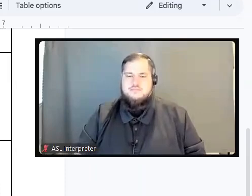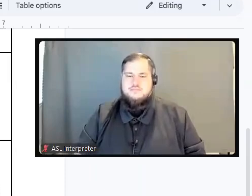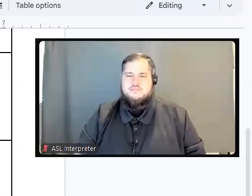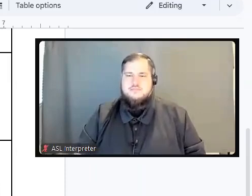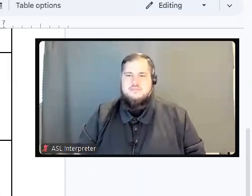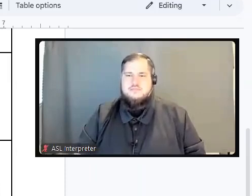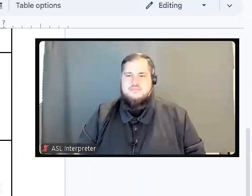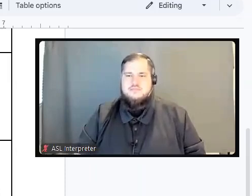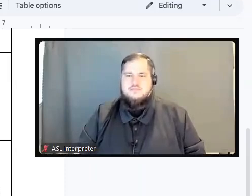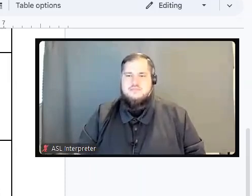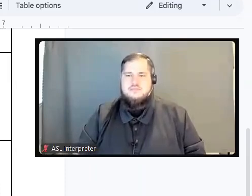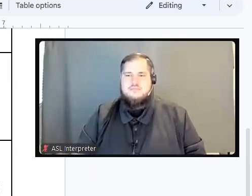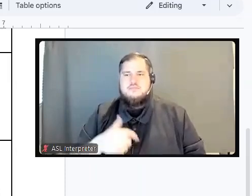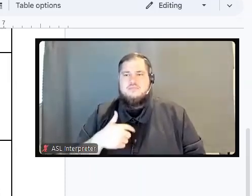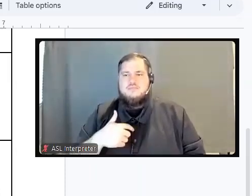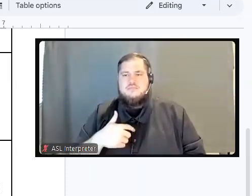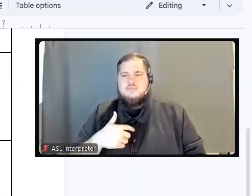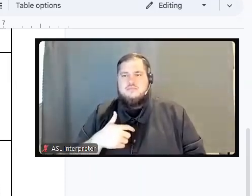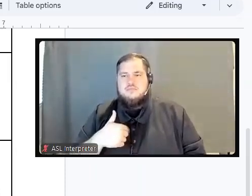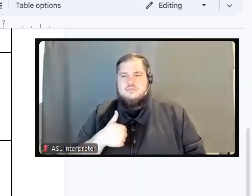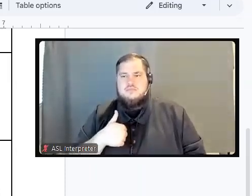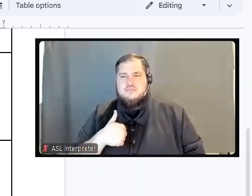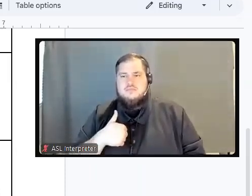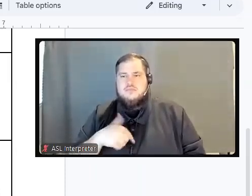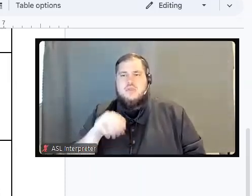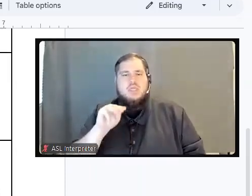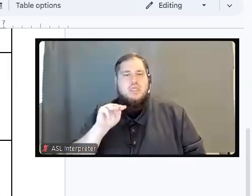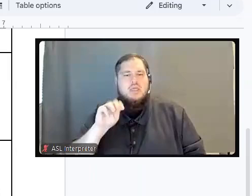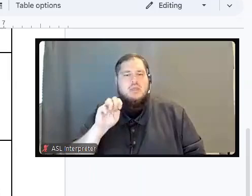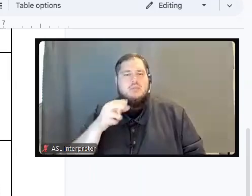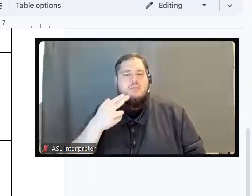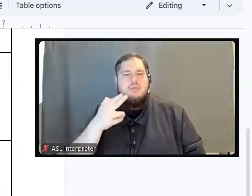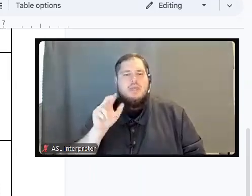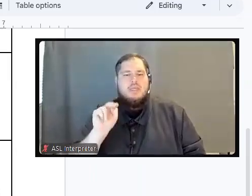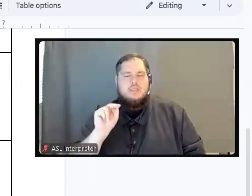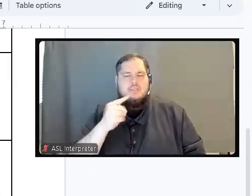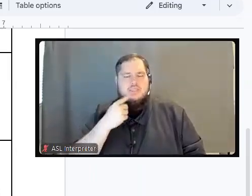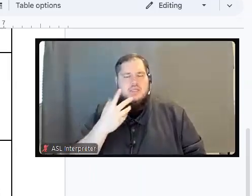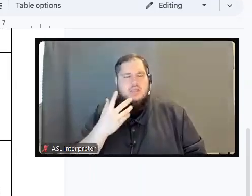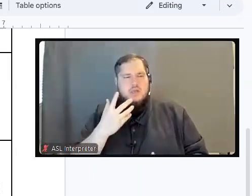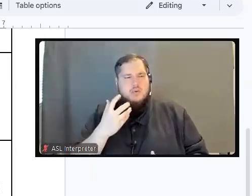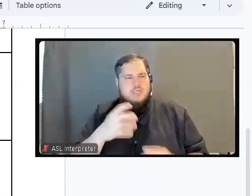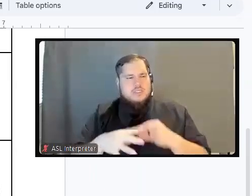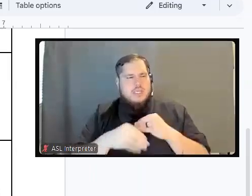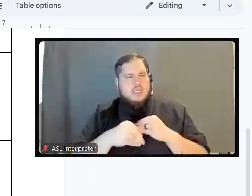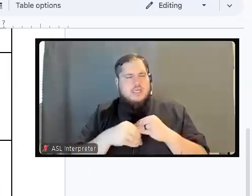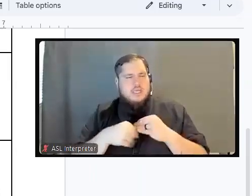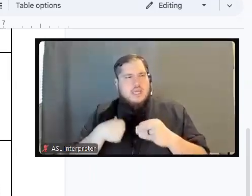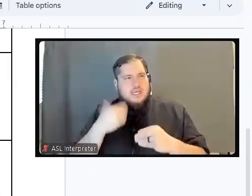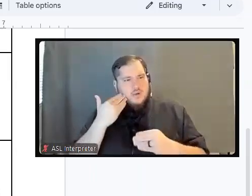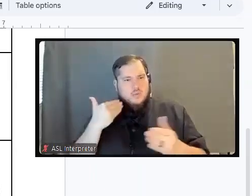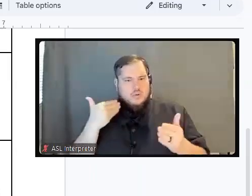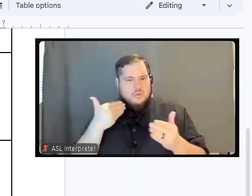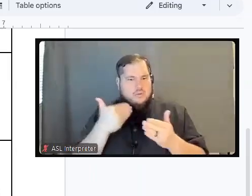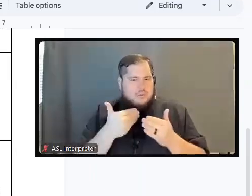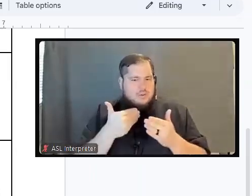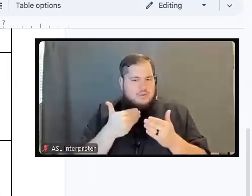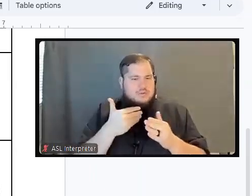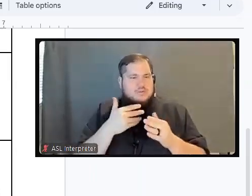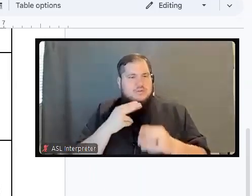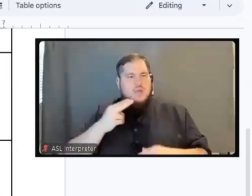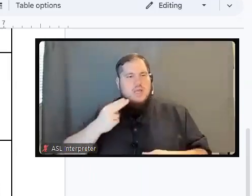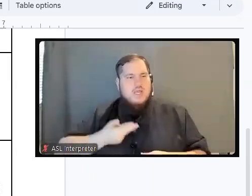I was just going to add to that too. I know we are very close to hiring a deputy